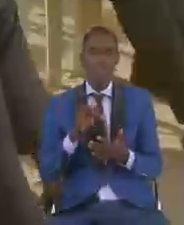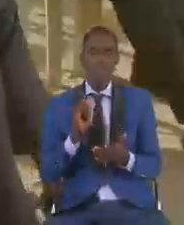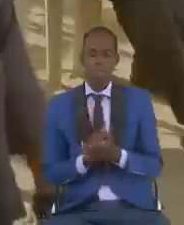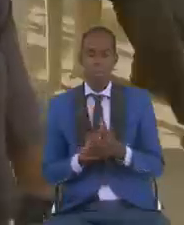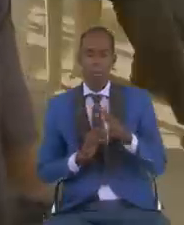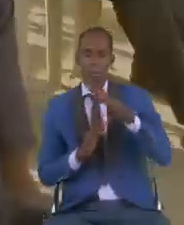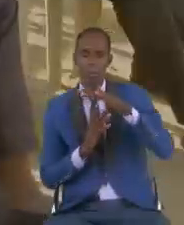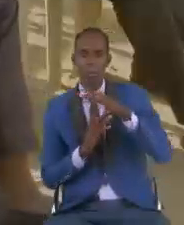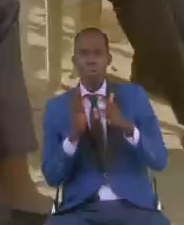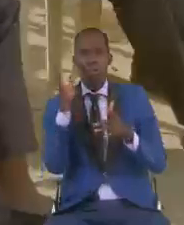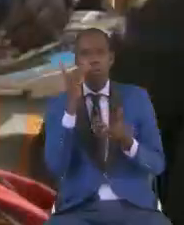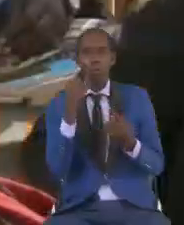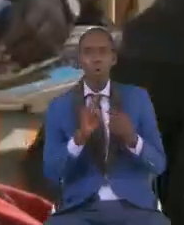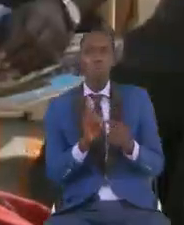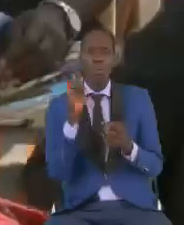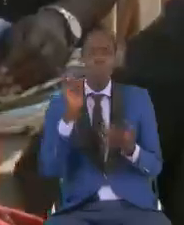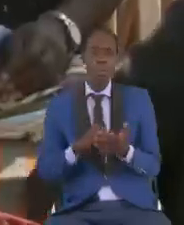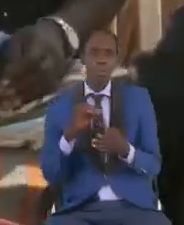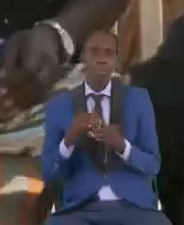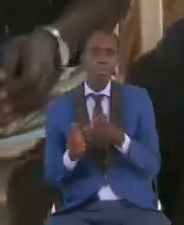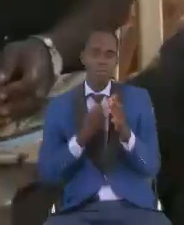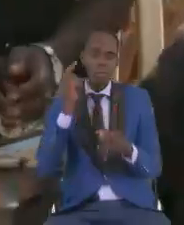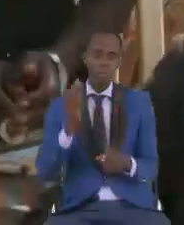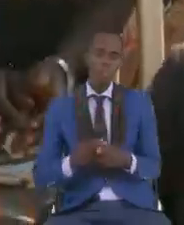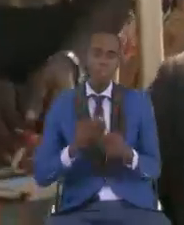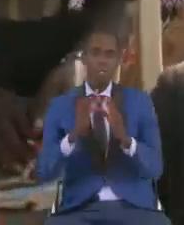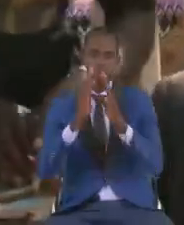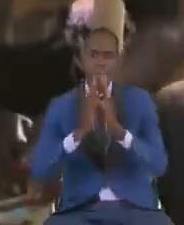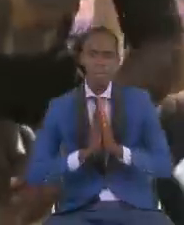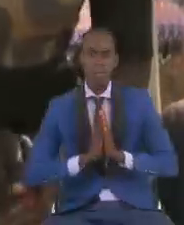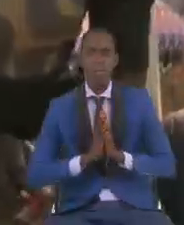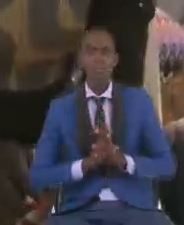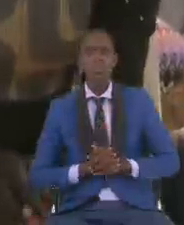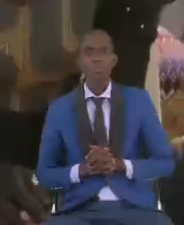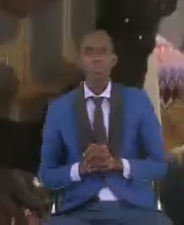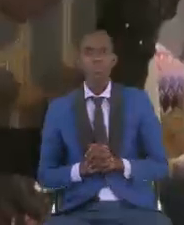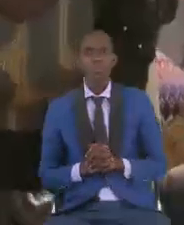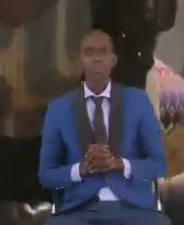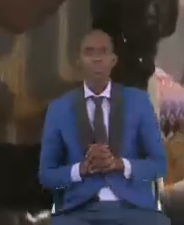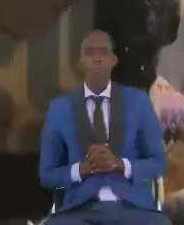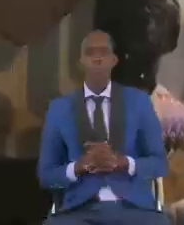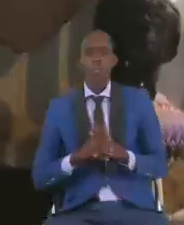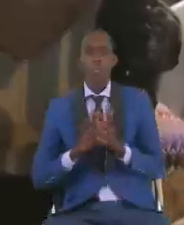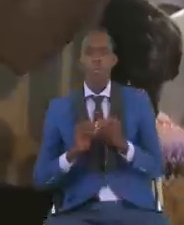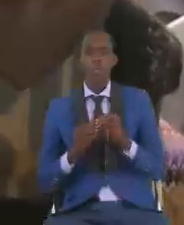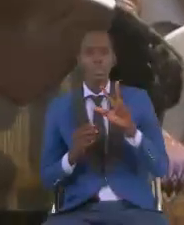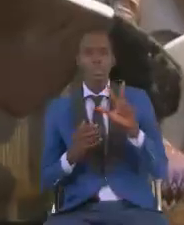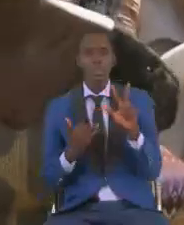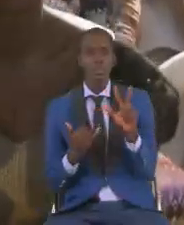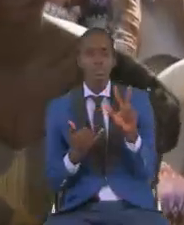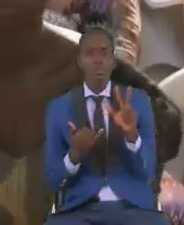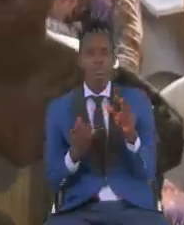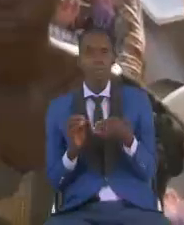flame will come up again in Jesus' name. I'm looking at number three here now.